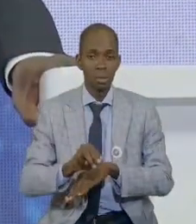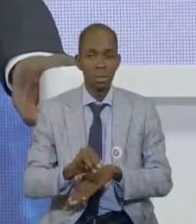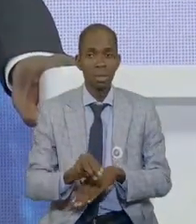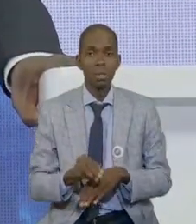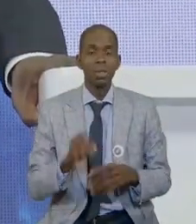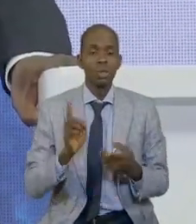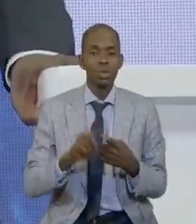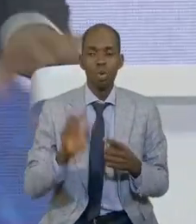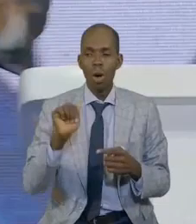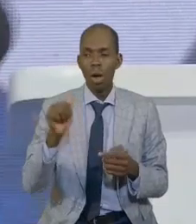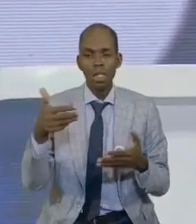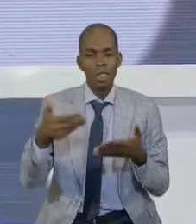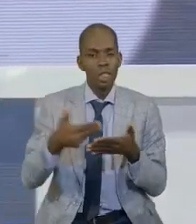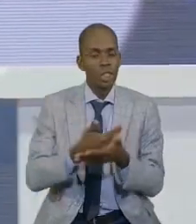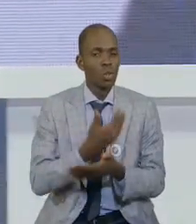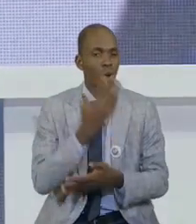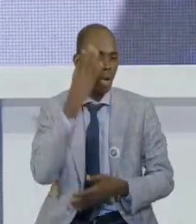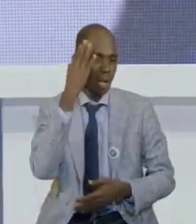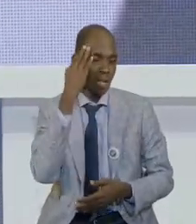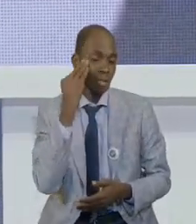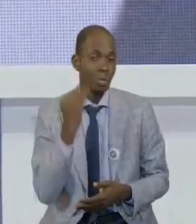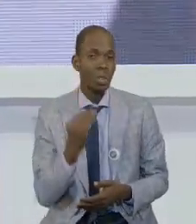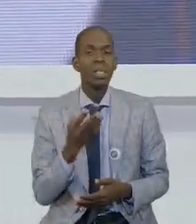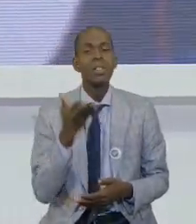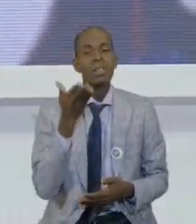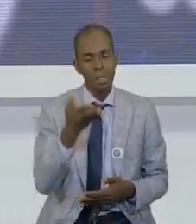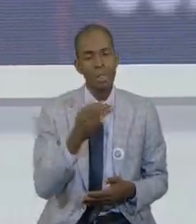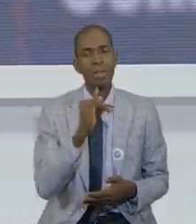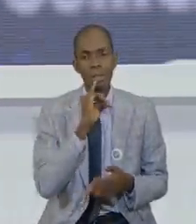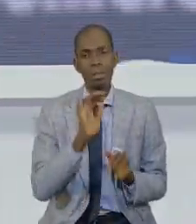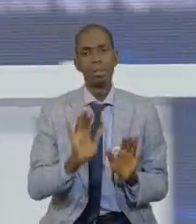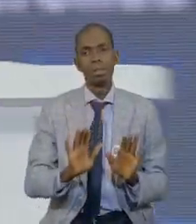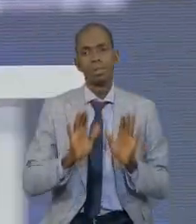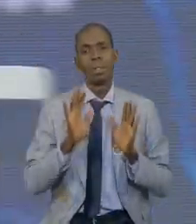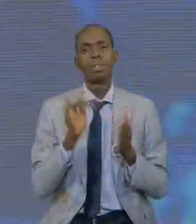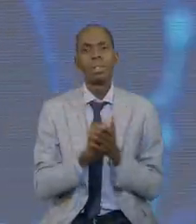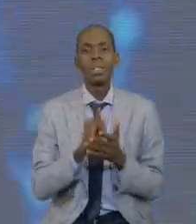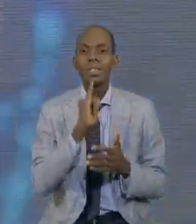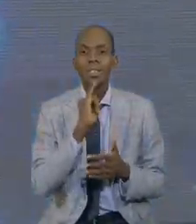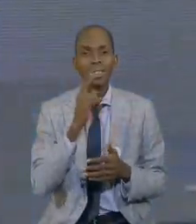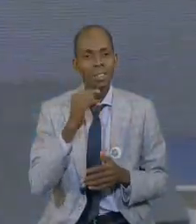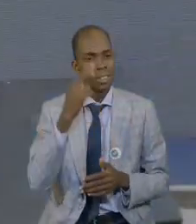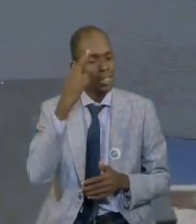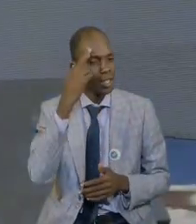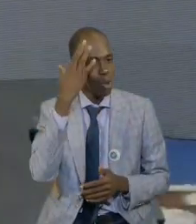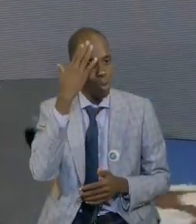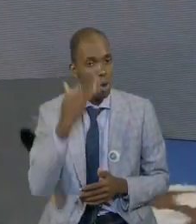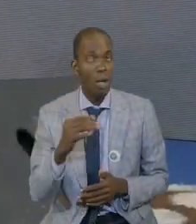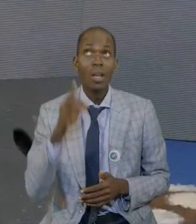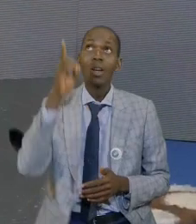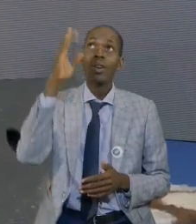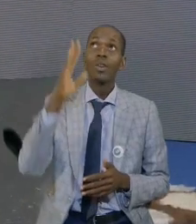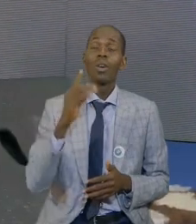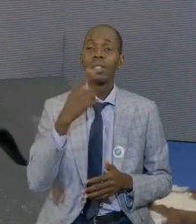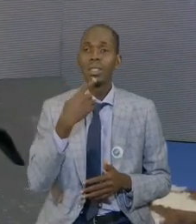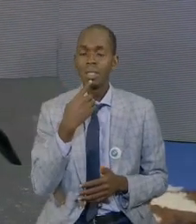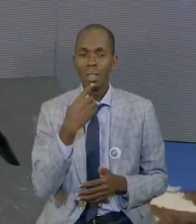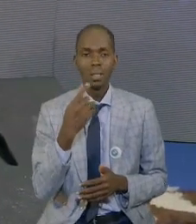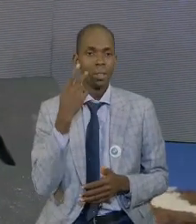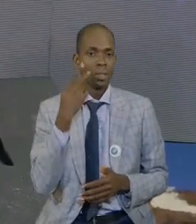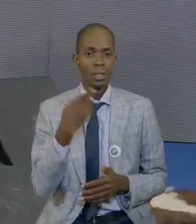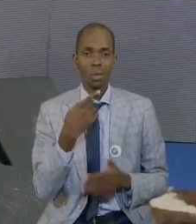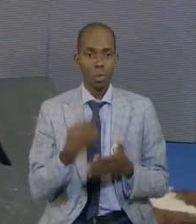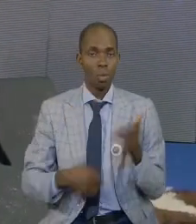experience there is fear and that's the reason why God said look at that it's a